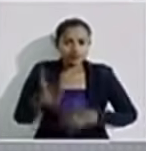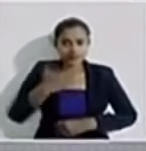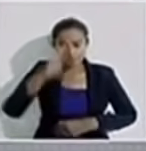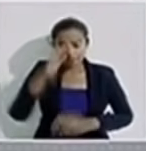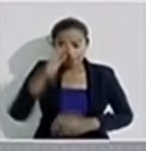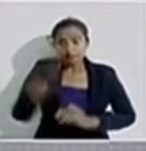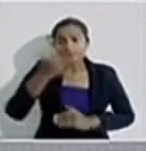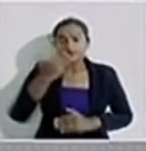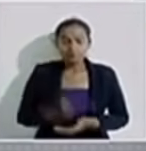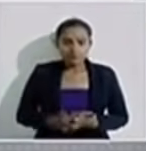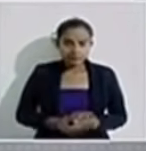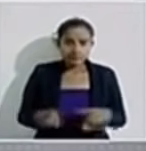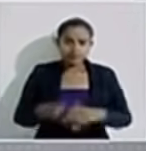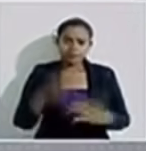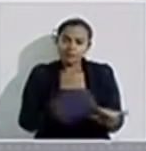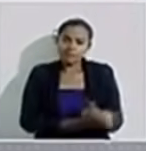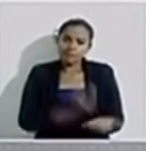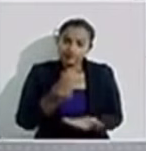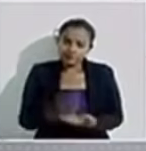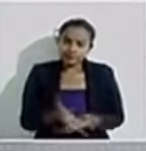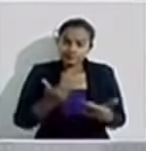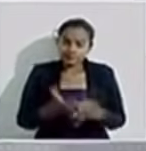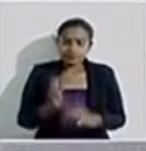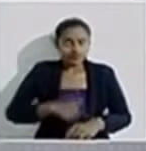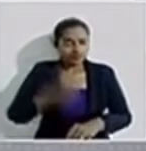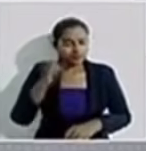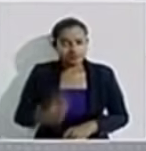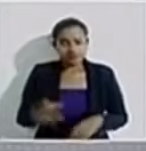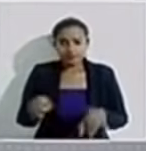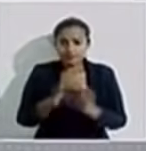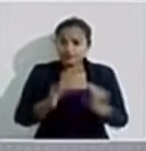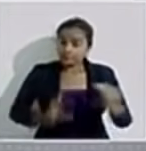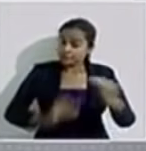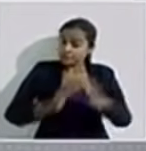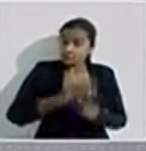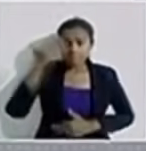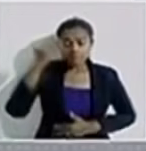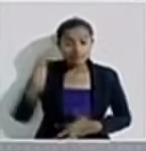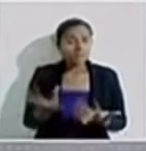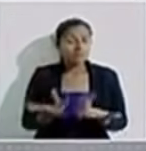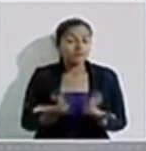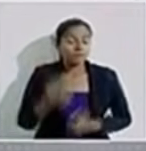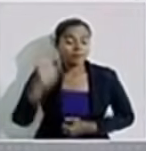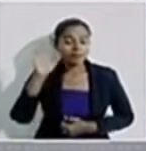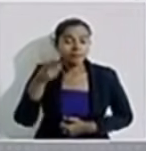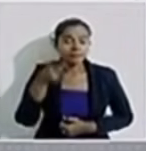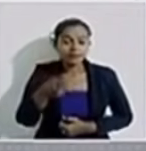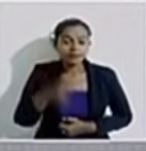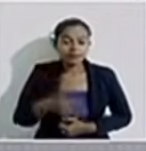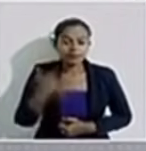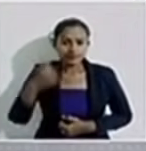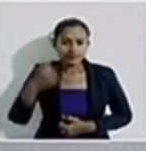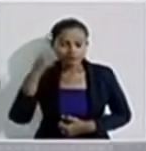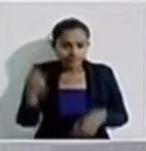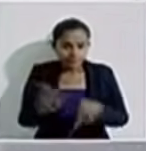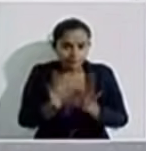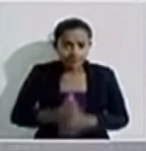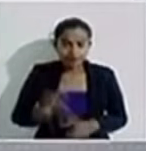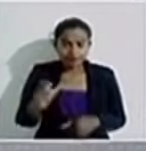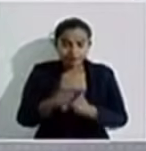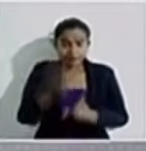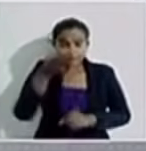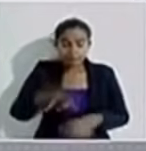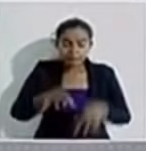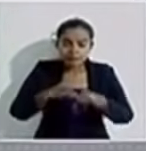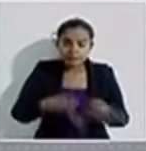can unfortunately increase the death rate, especially with the identification of the Delta variant as the dominant culprit throughout